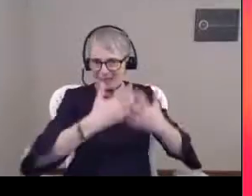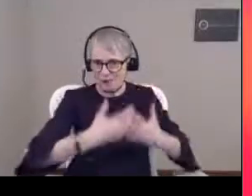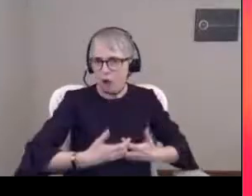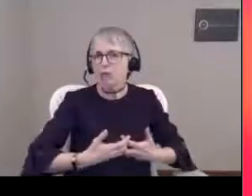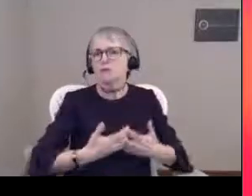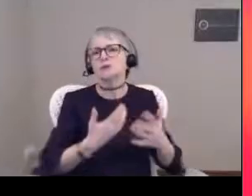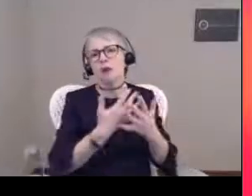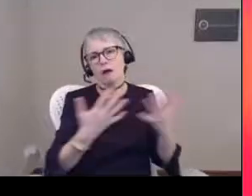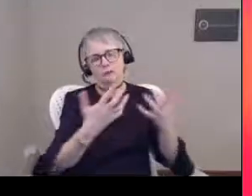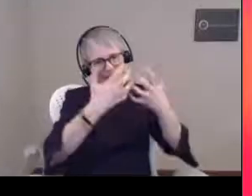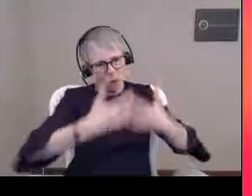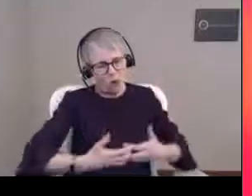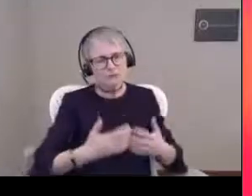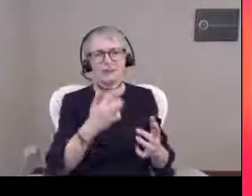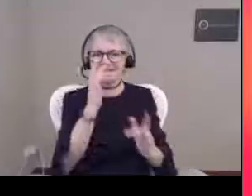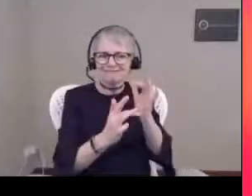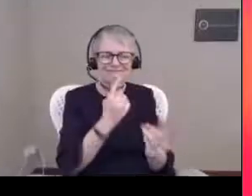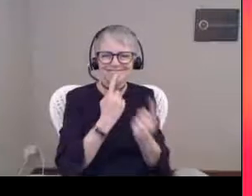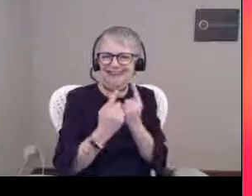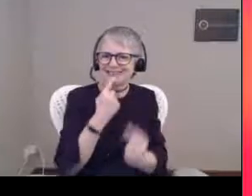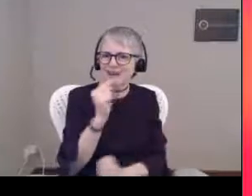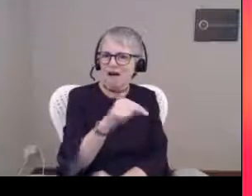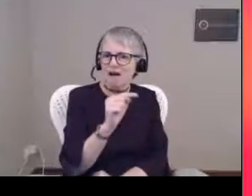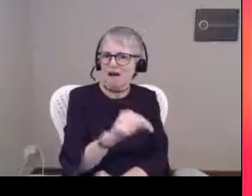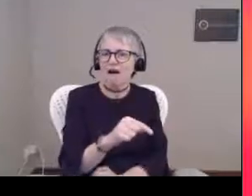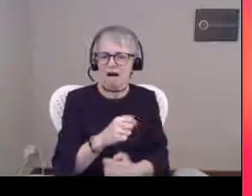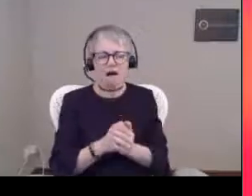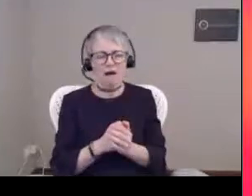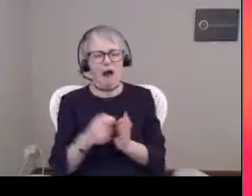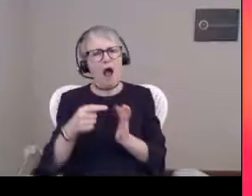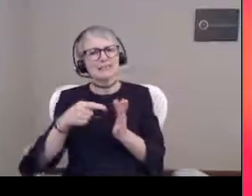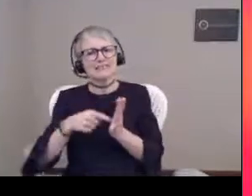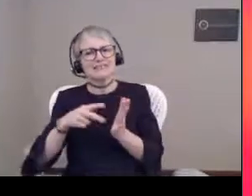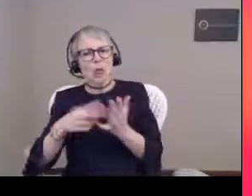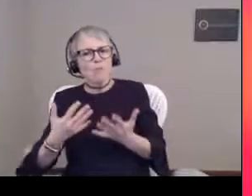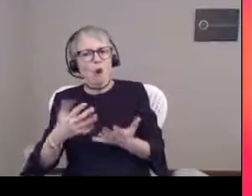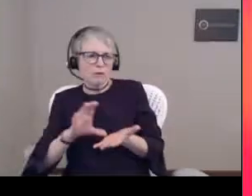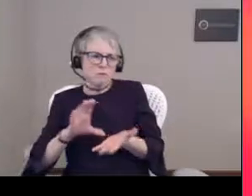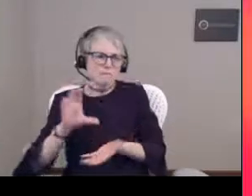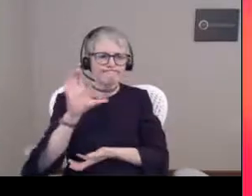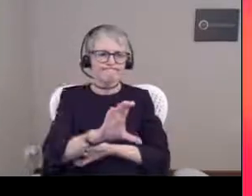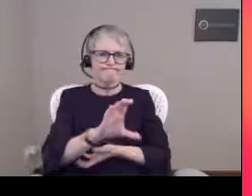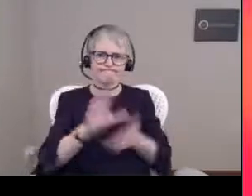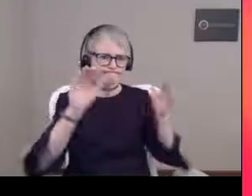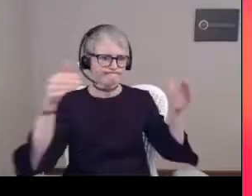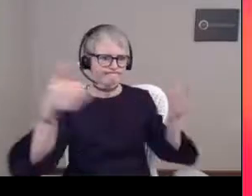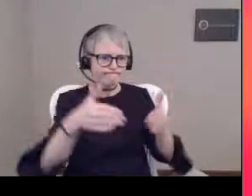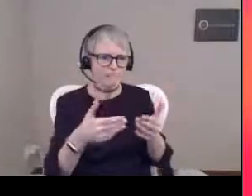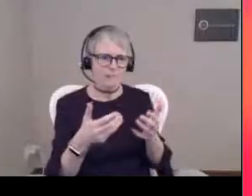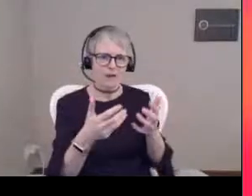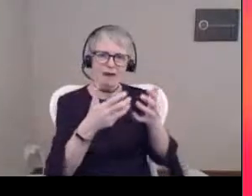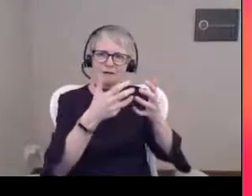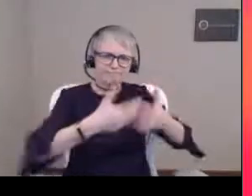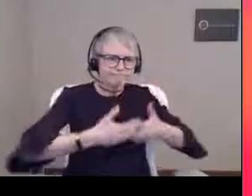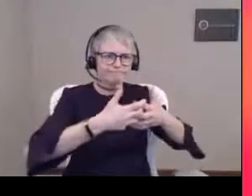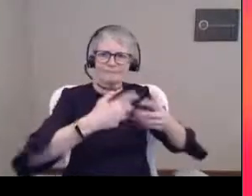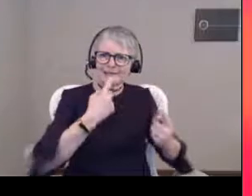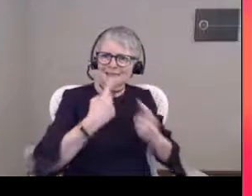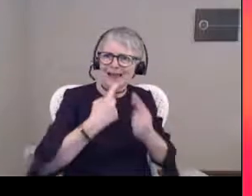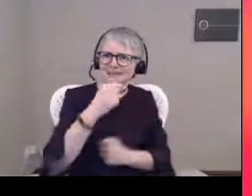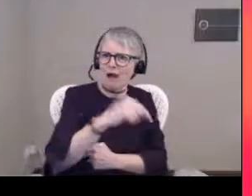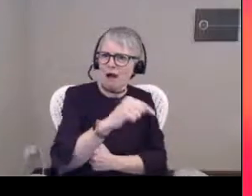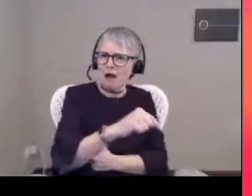data, and that's really key because ITV is investing a lot into technology and data at the moment, which means there's going to